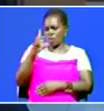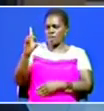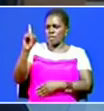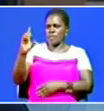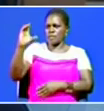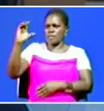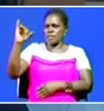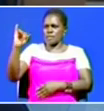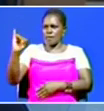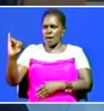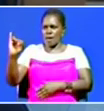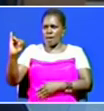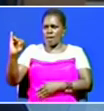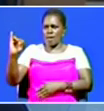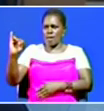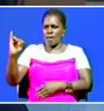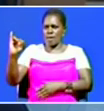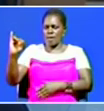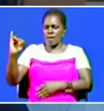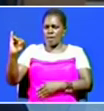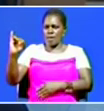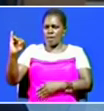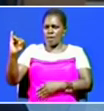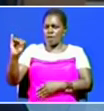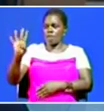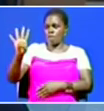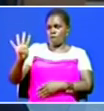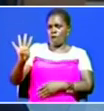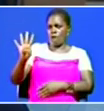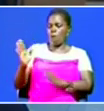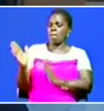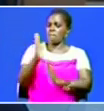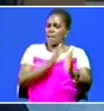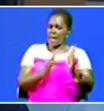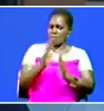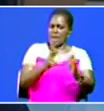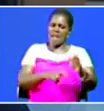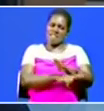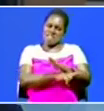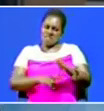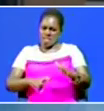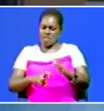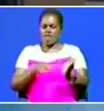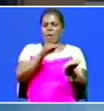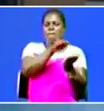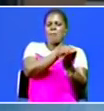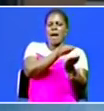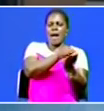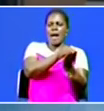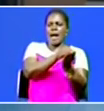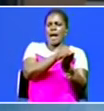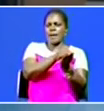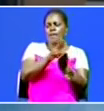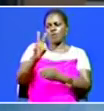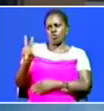Directorate of Criminal Investigations, George Kinoti, the four had been planning to rob two different banks from the same